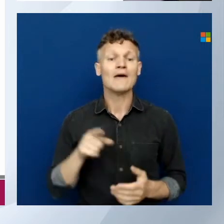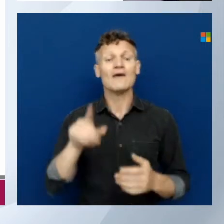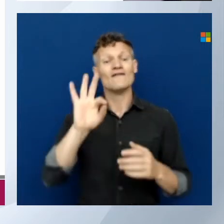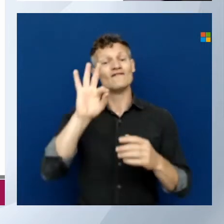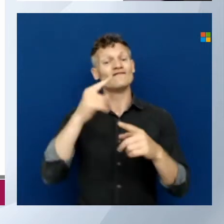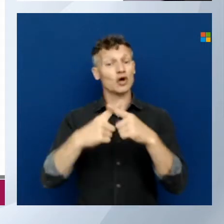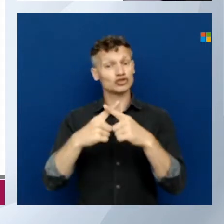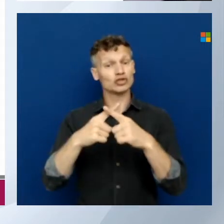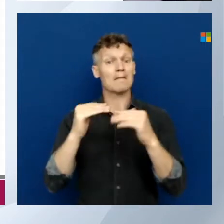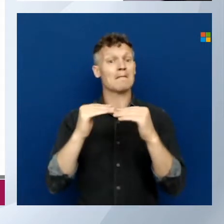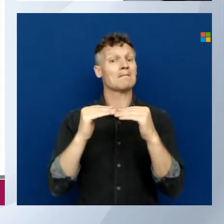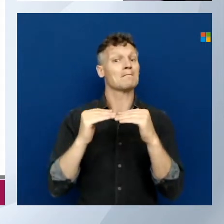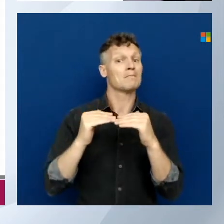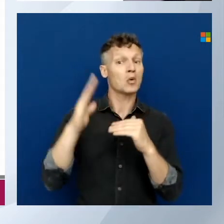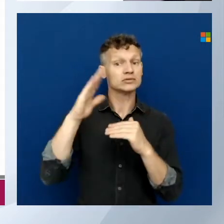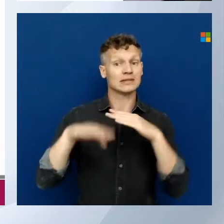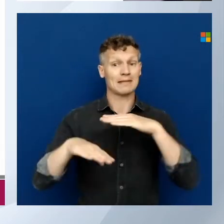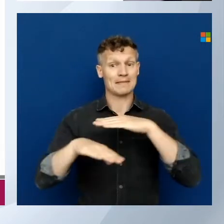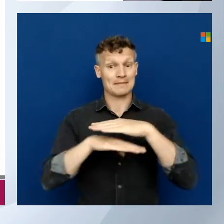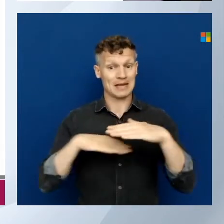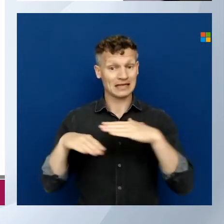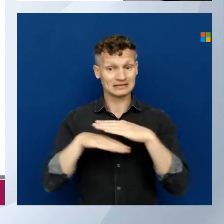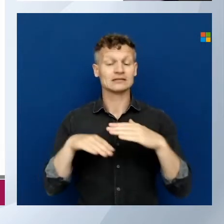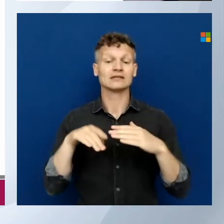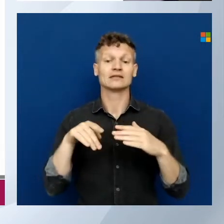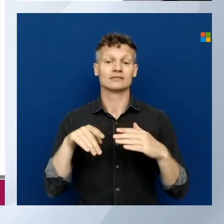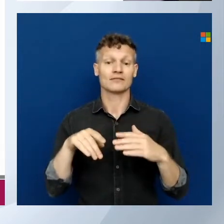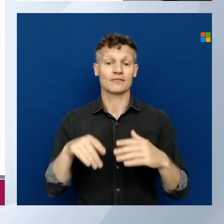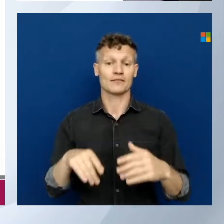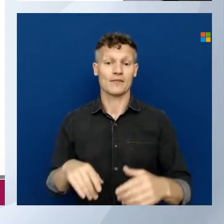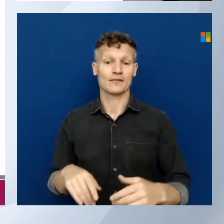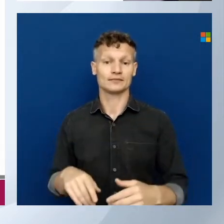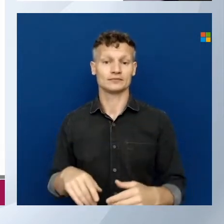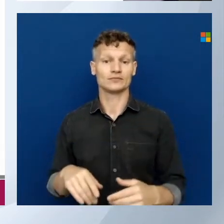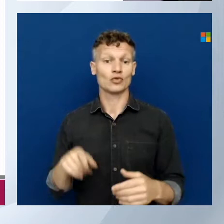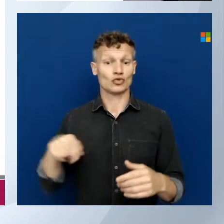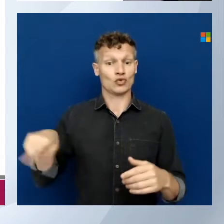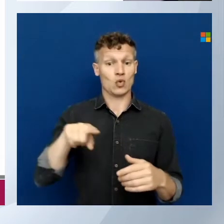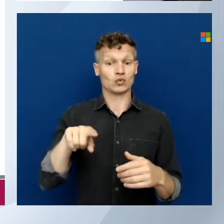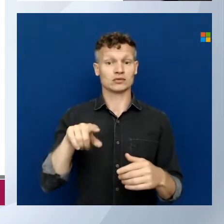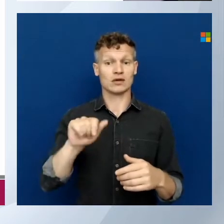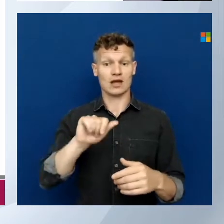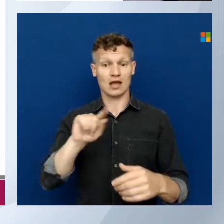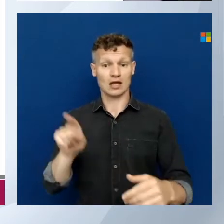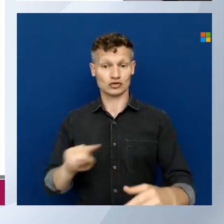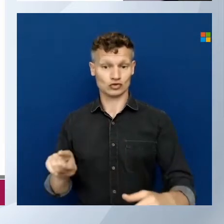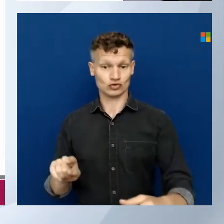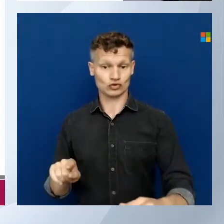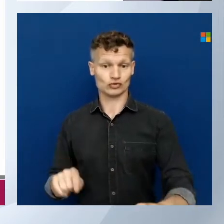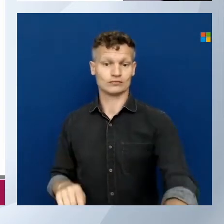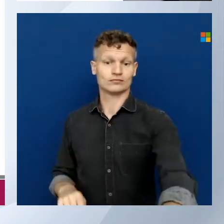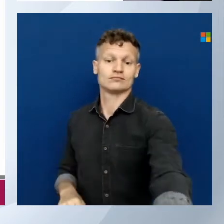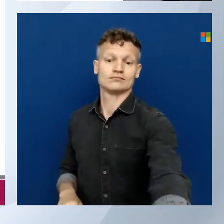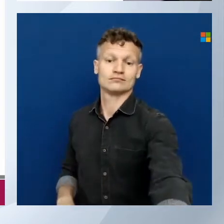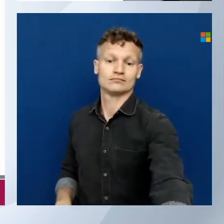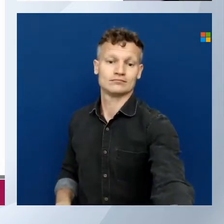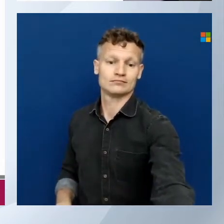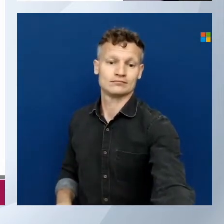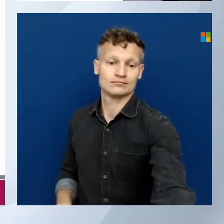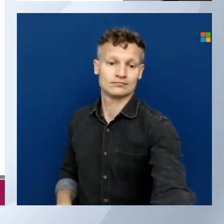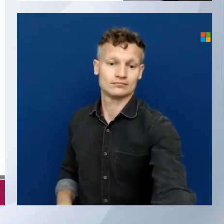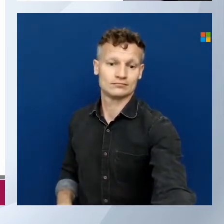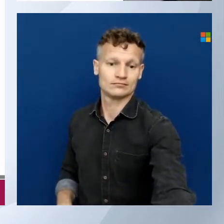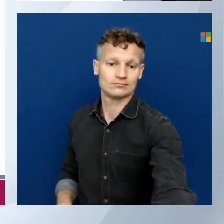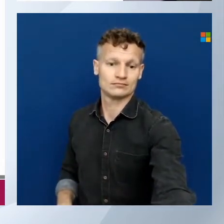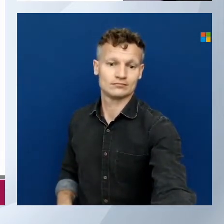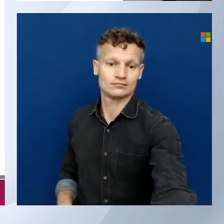And resources is the main part because those are the Azure resources that we want to deploy. And in case